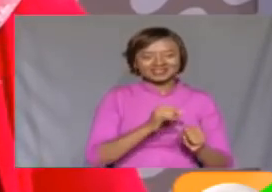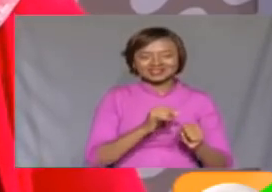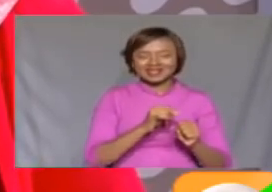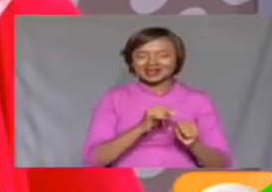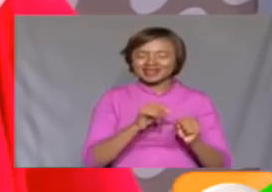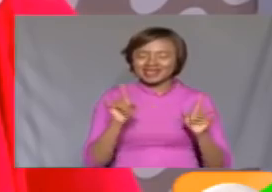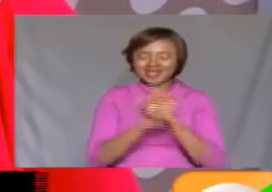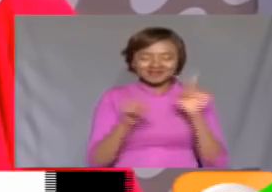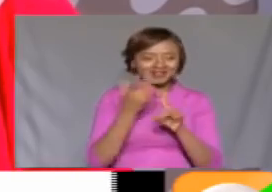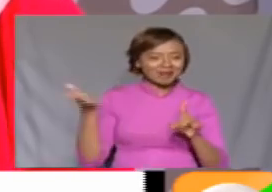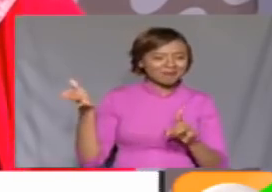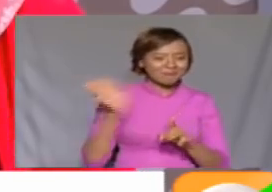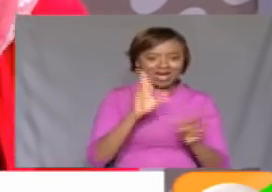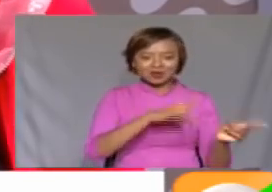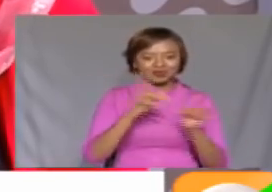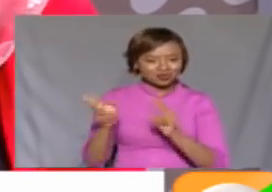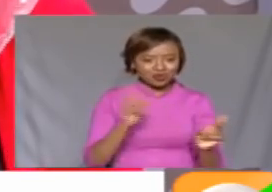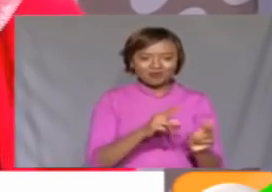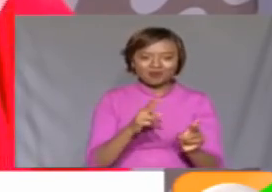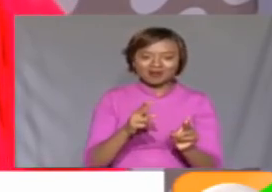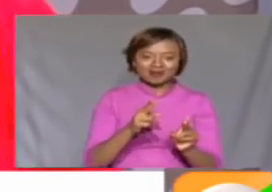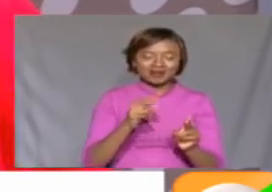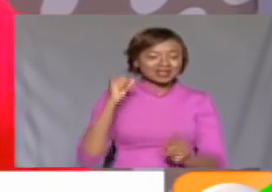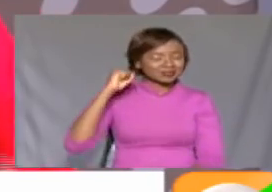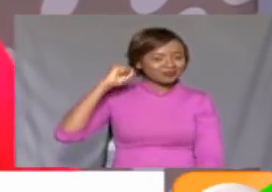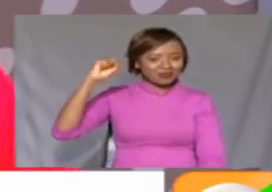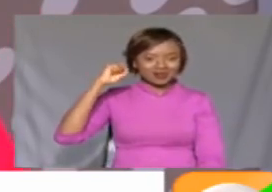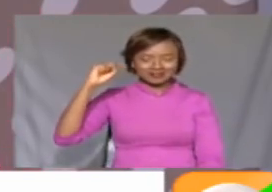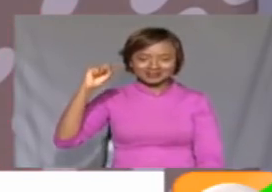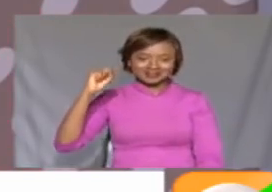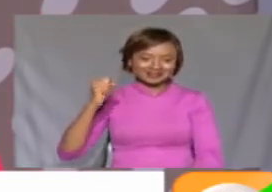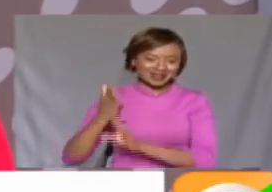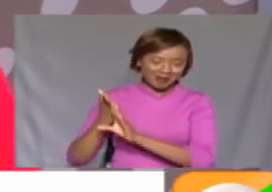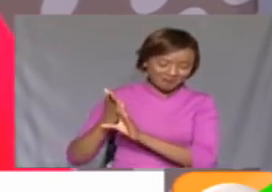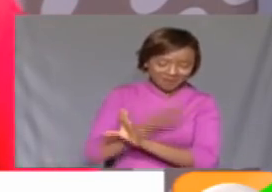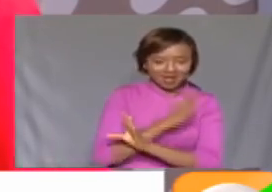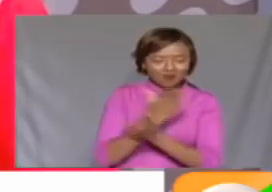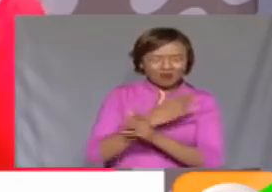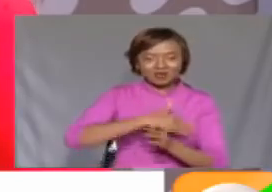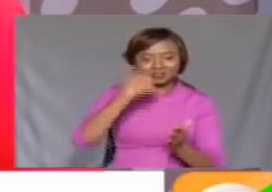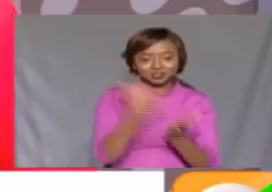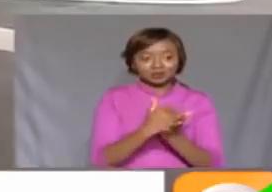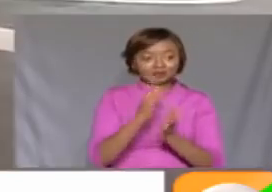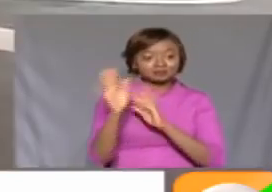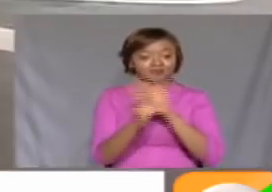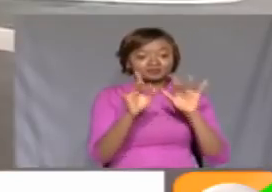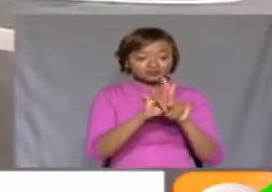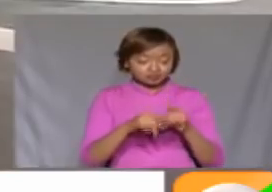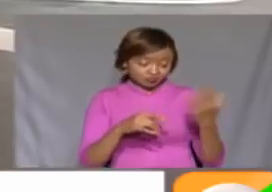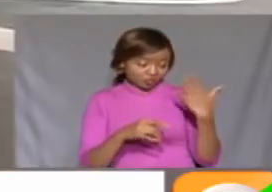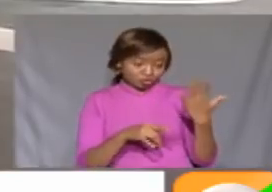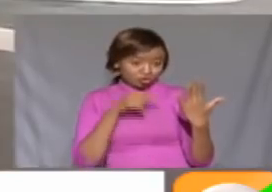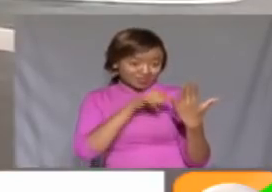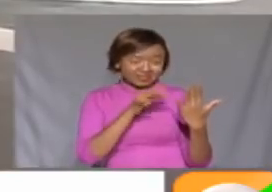factory settings. Absolutely. Yes, Rudy. Yeah, pale tulipokuwa. Kikomo. It is also nice, Jamila, to look at this document because this